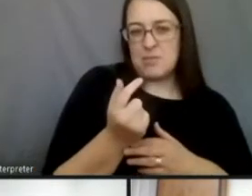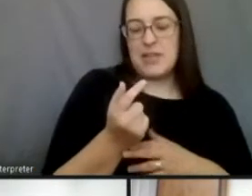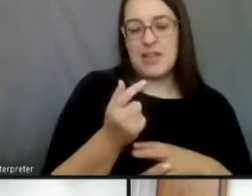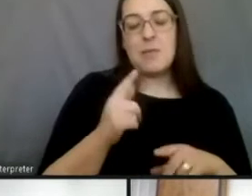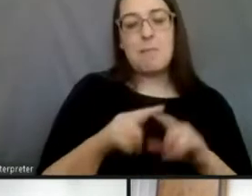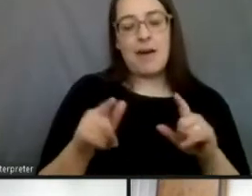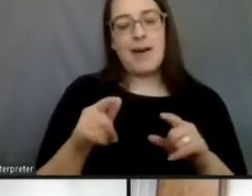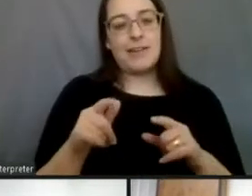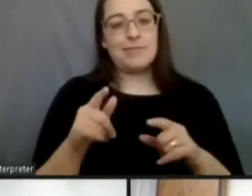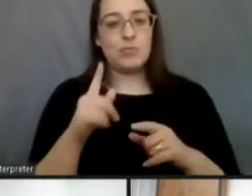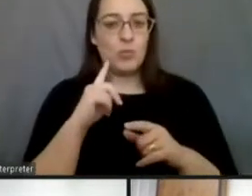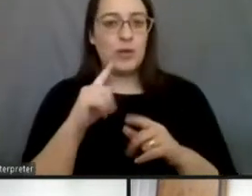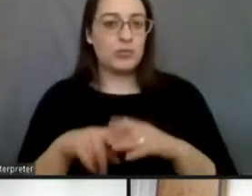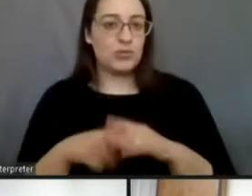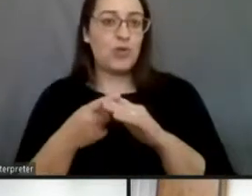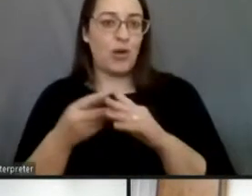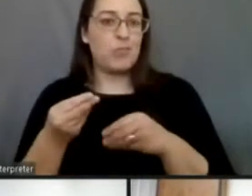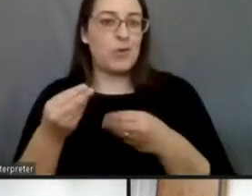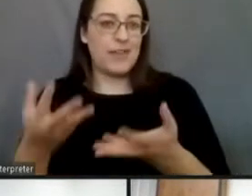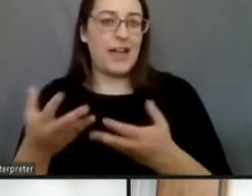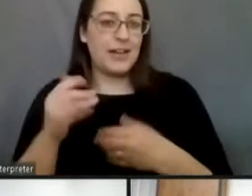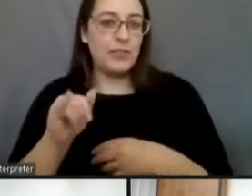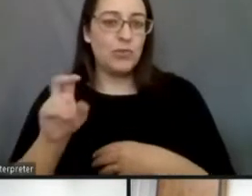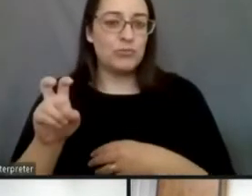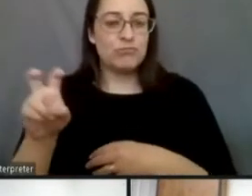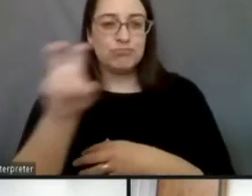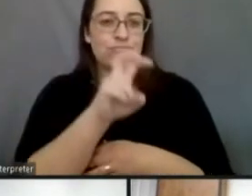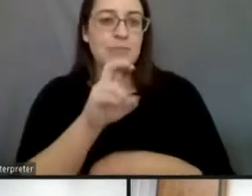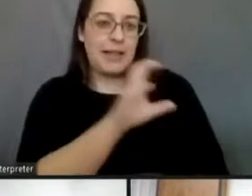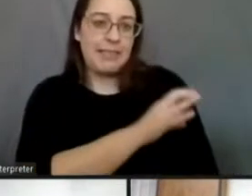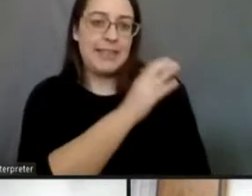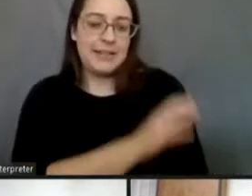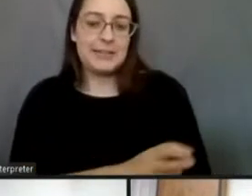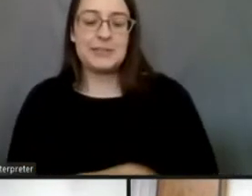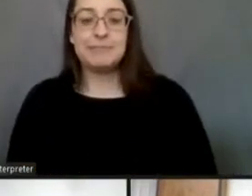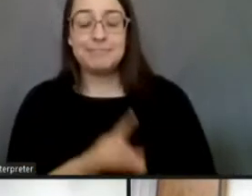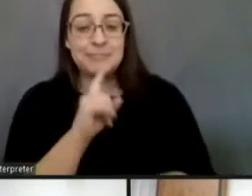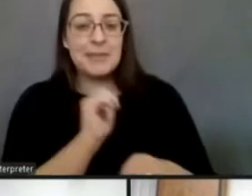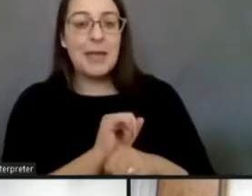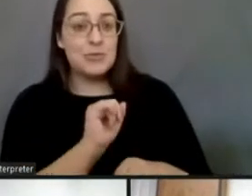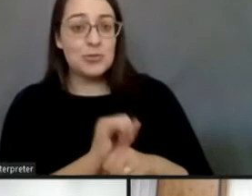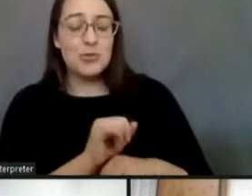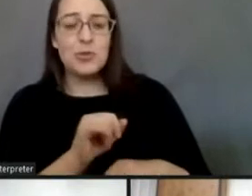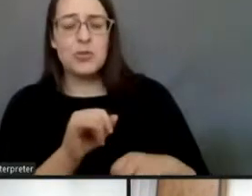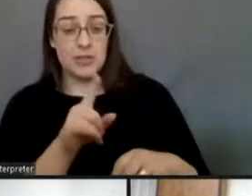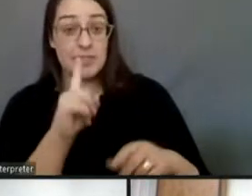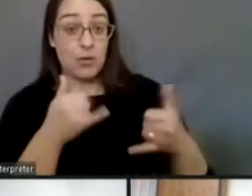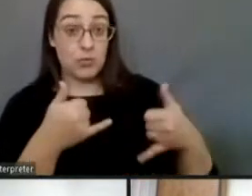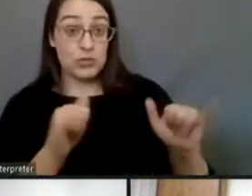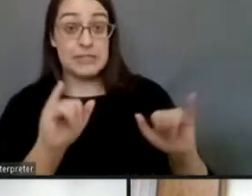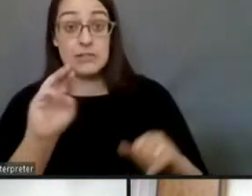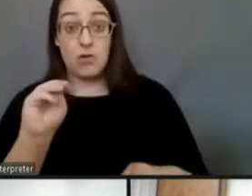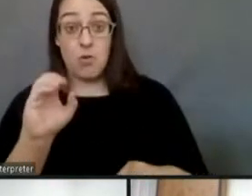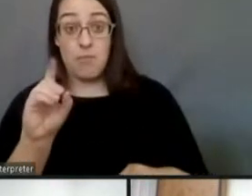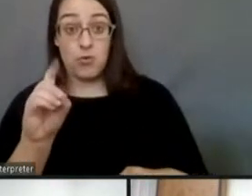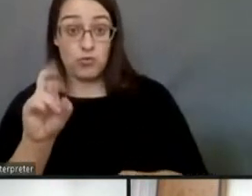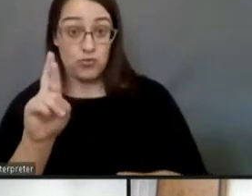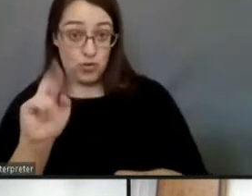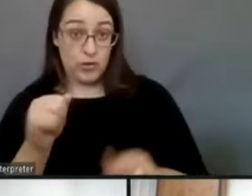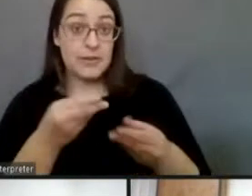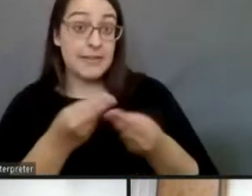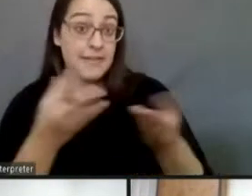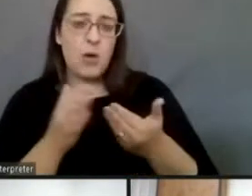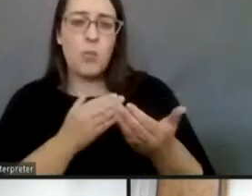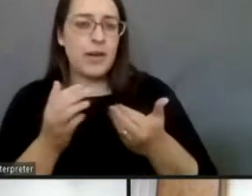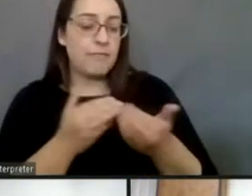those mobile clinics for convenience. Absolutely. And just one more follow-up. It'll still be the Moderna vaccine,